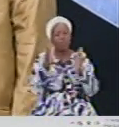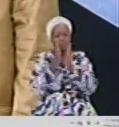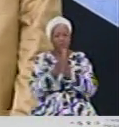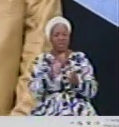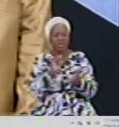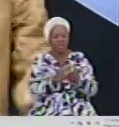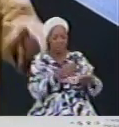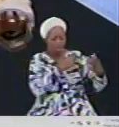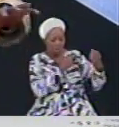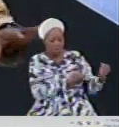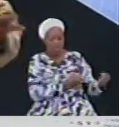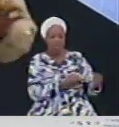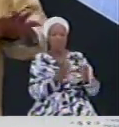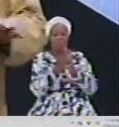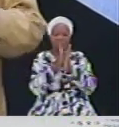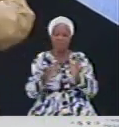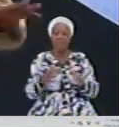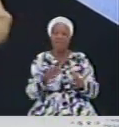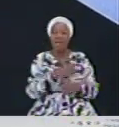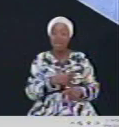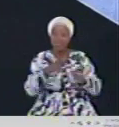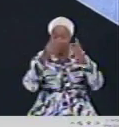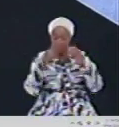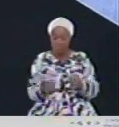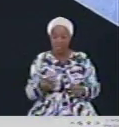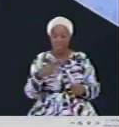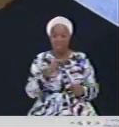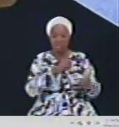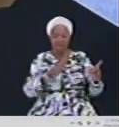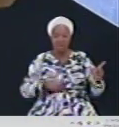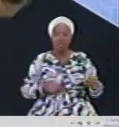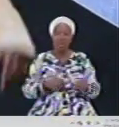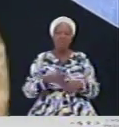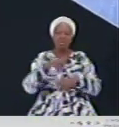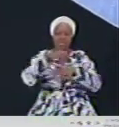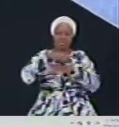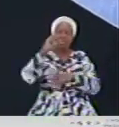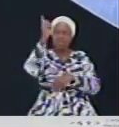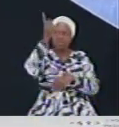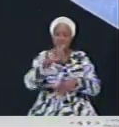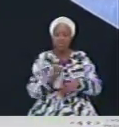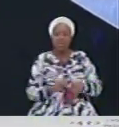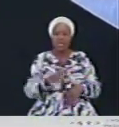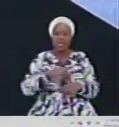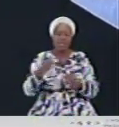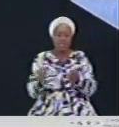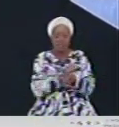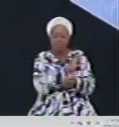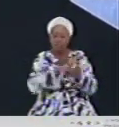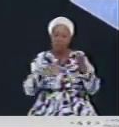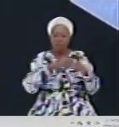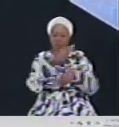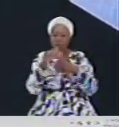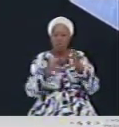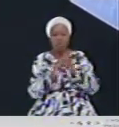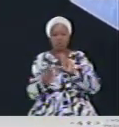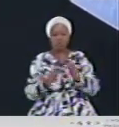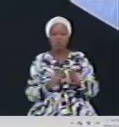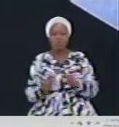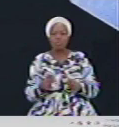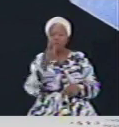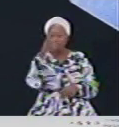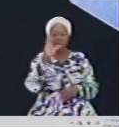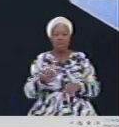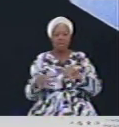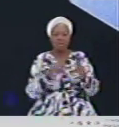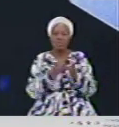prayed. Immediately, the Lord sent a thunder, scattered those people and destroyed those people. God can do